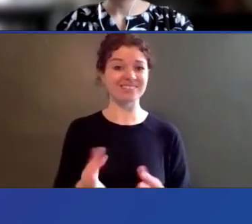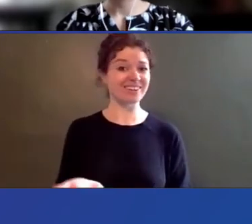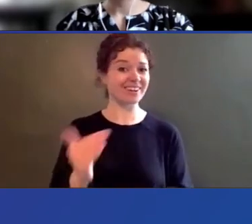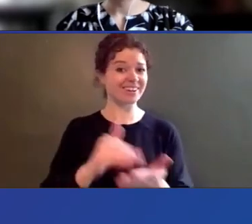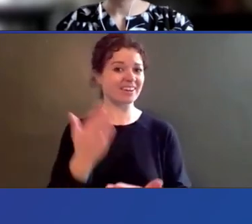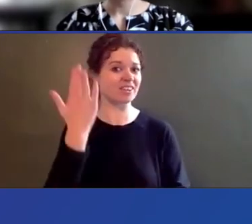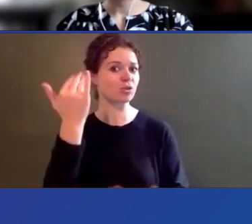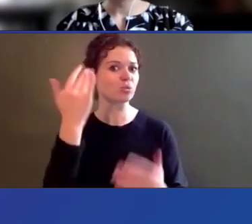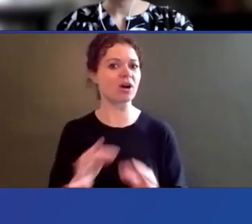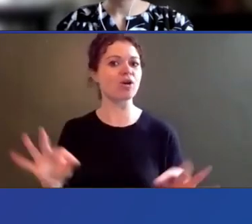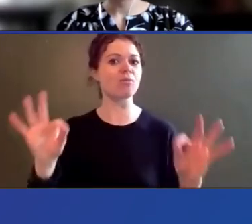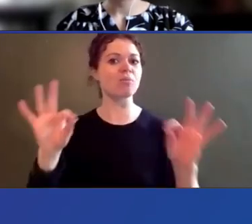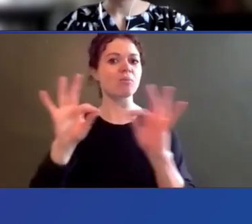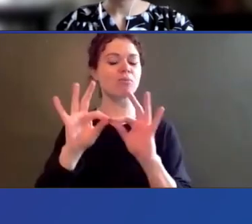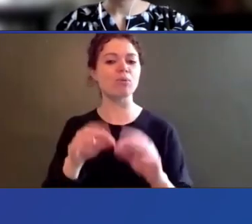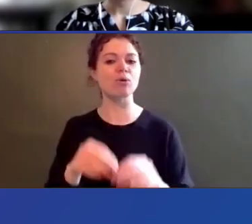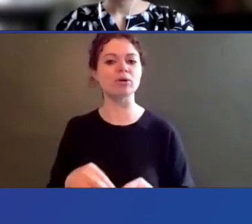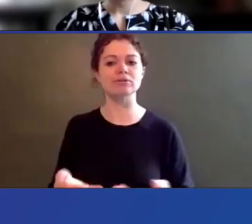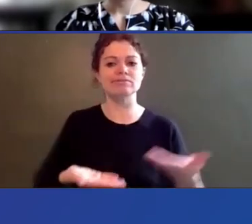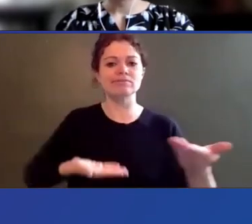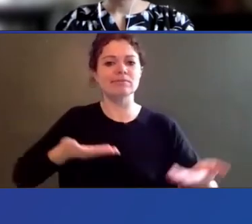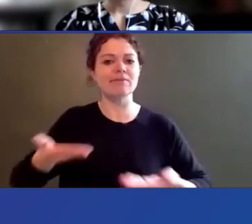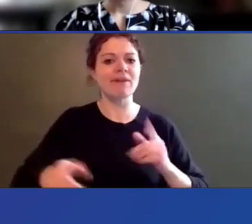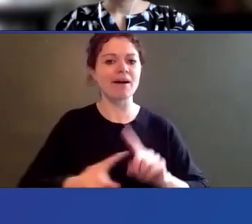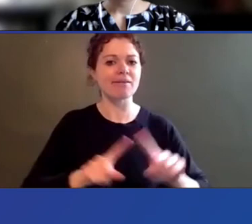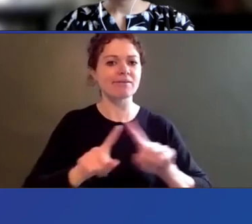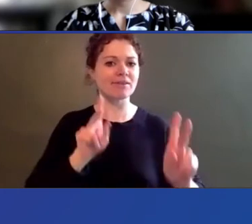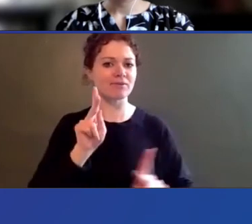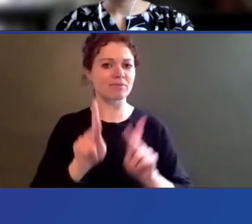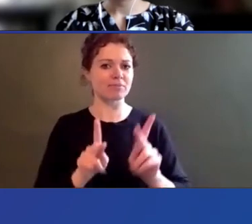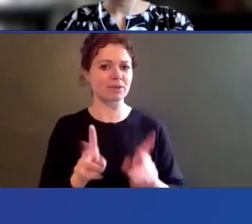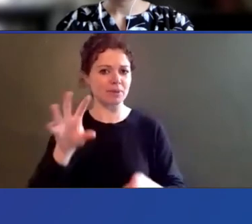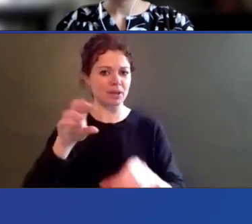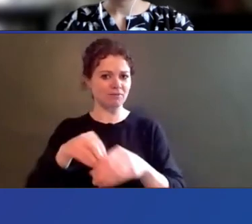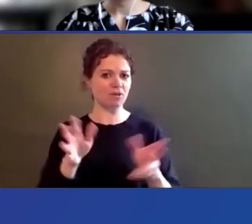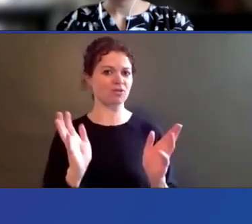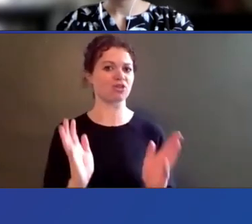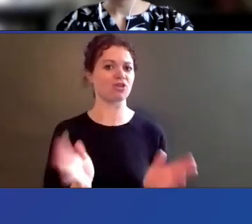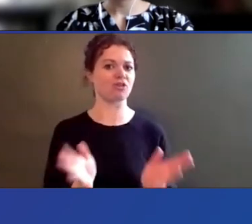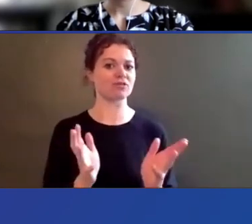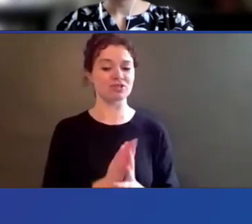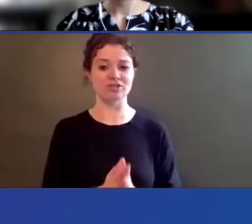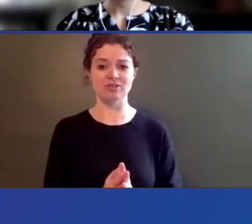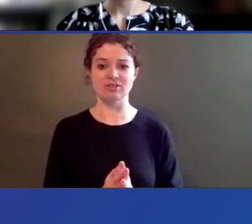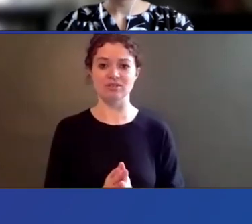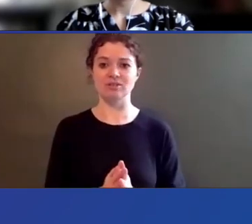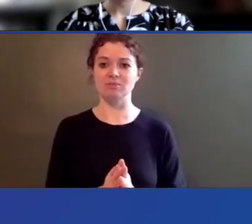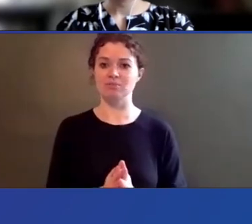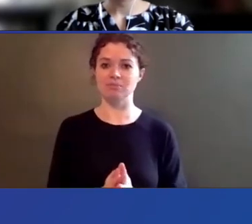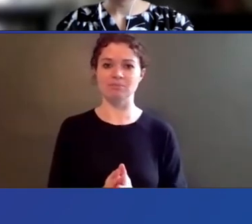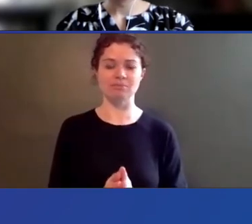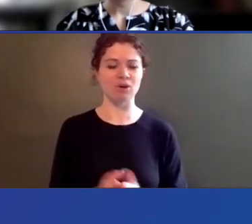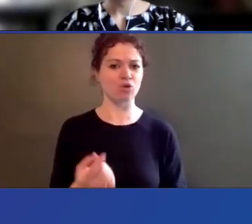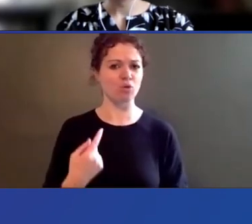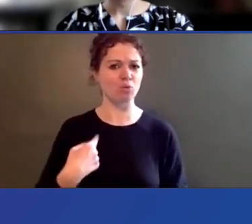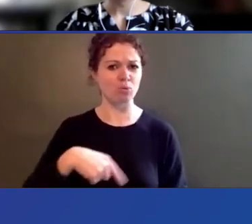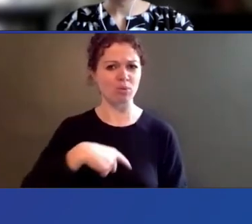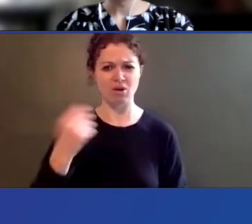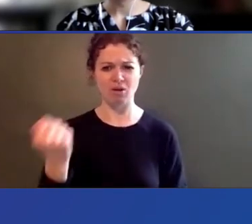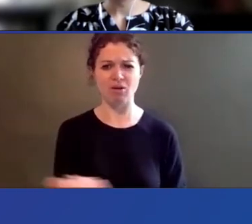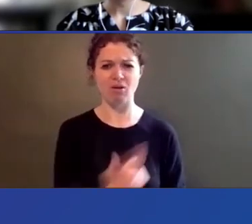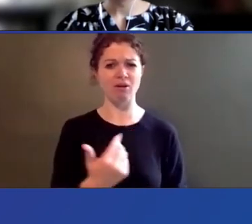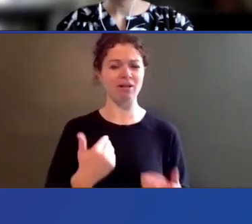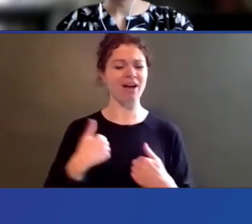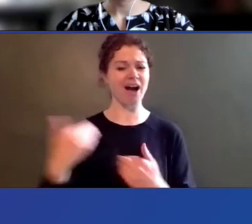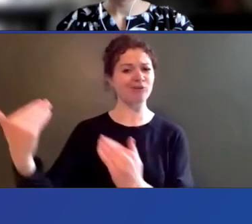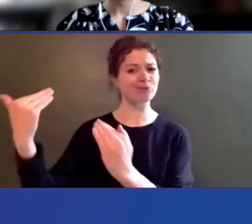as Rebecca was saying, we all can do something. We all can make sure we know history and we raise our voices,